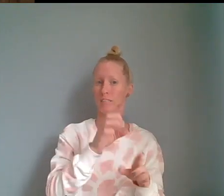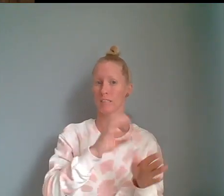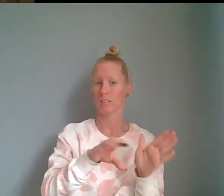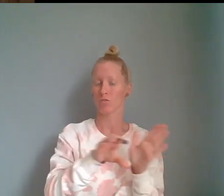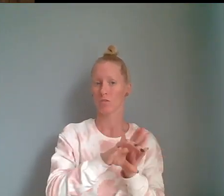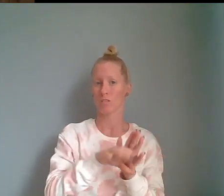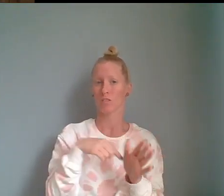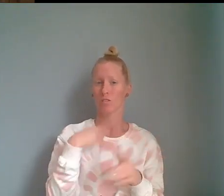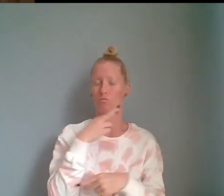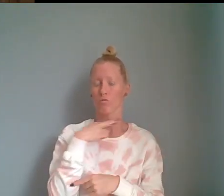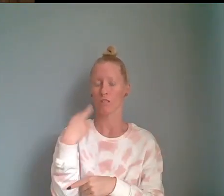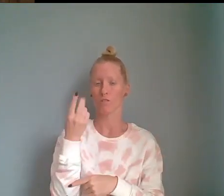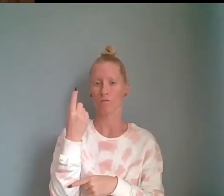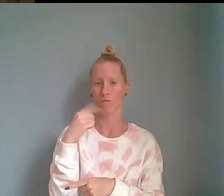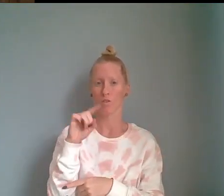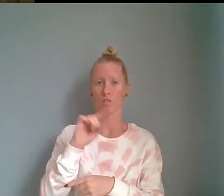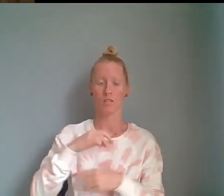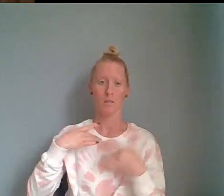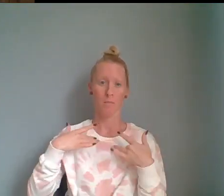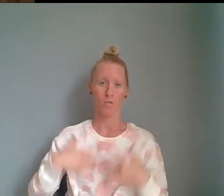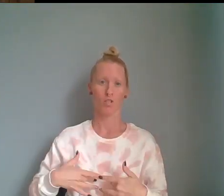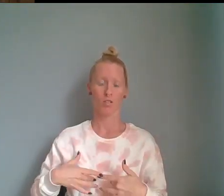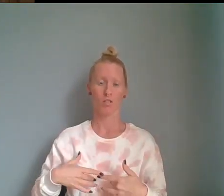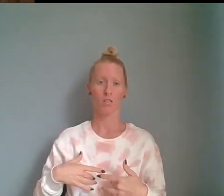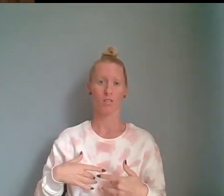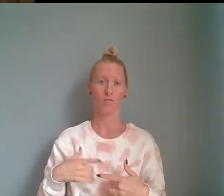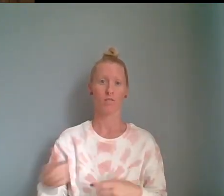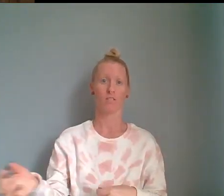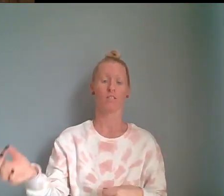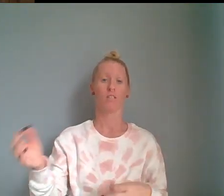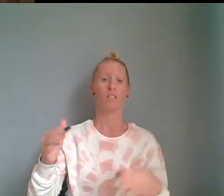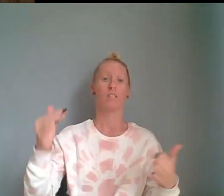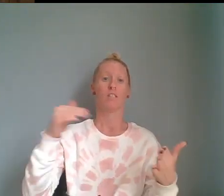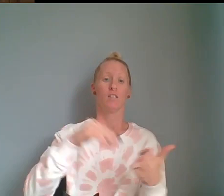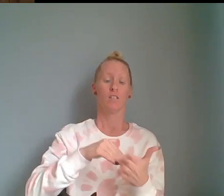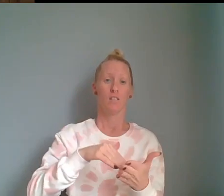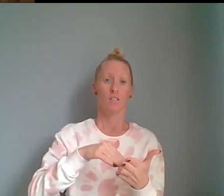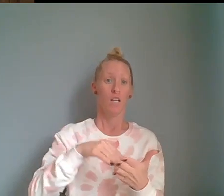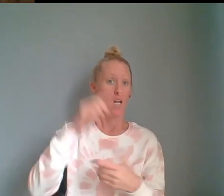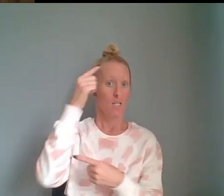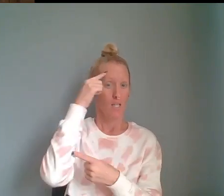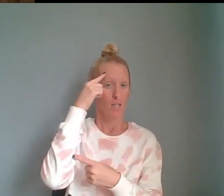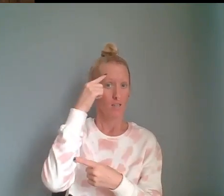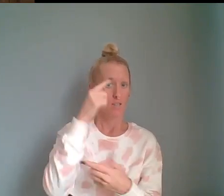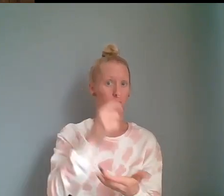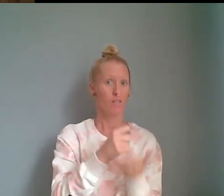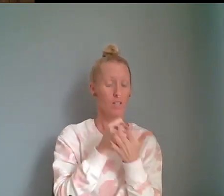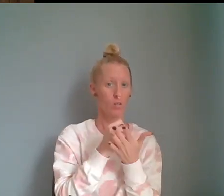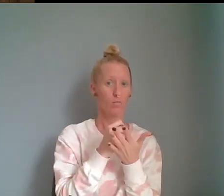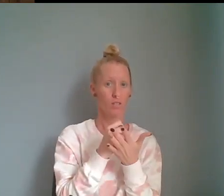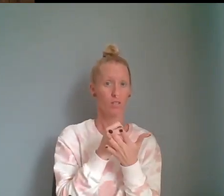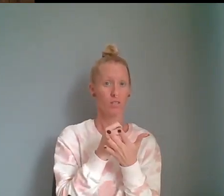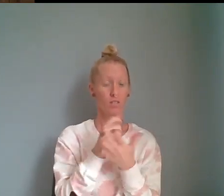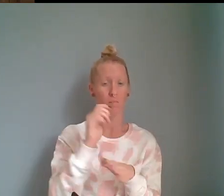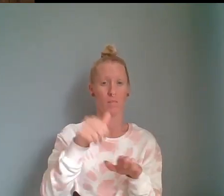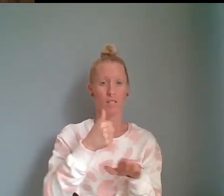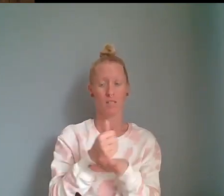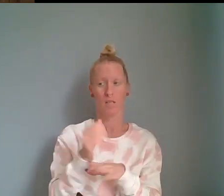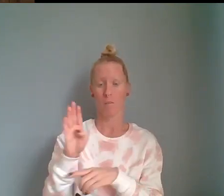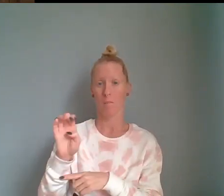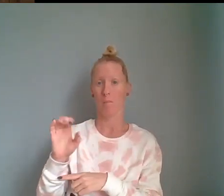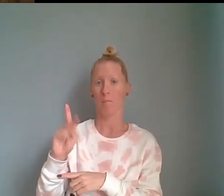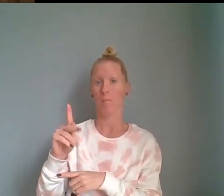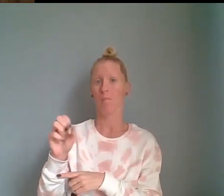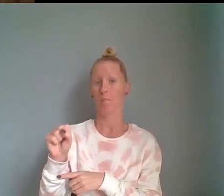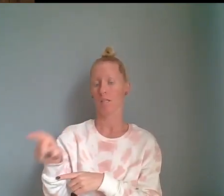for depression. In turn, there's a cognitive behavioral therapy that's based on Beck's theory.